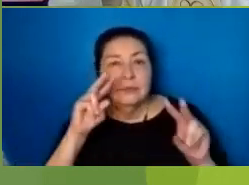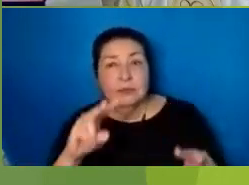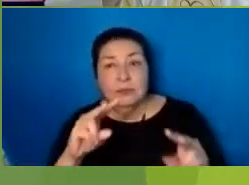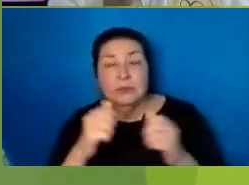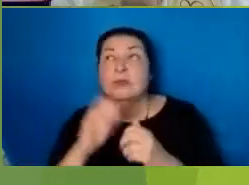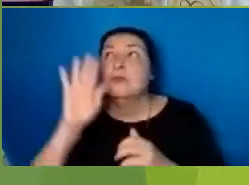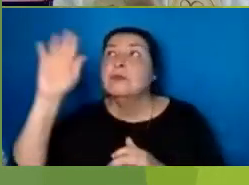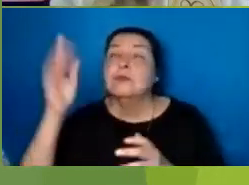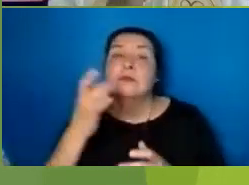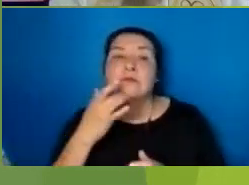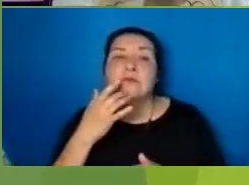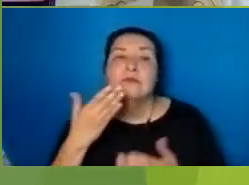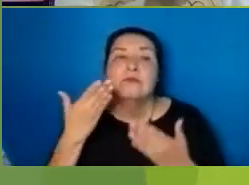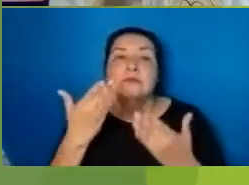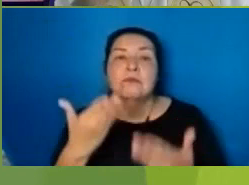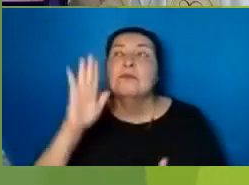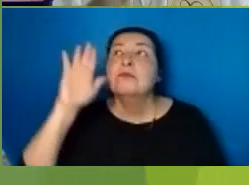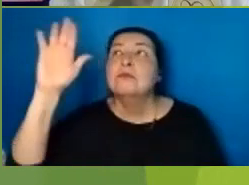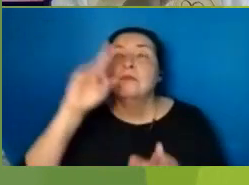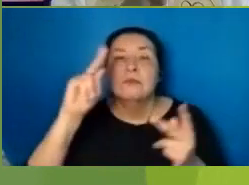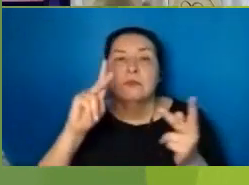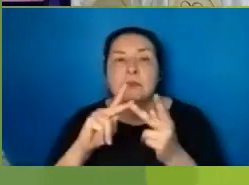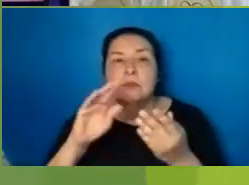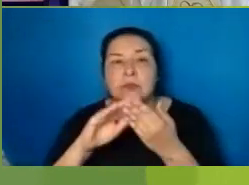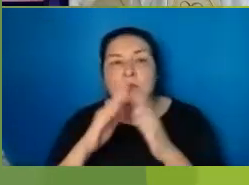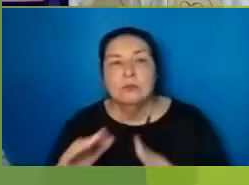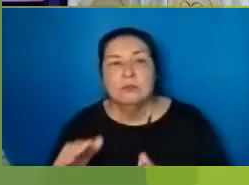You With His Favor And Give You His Perfect Peace